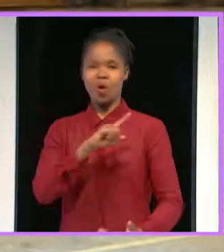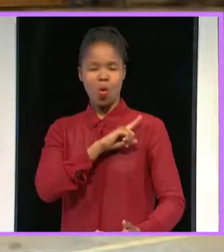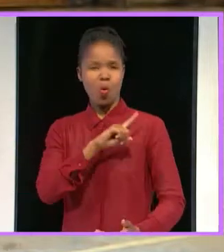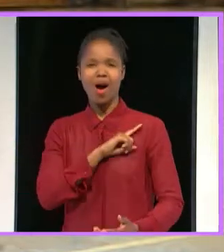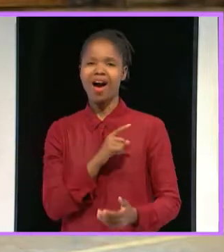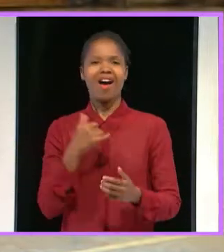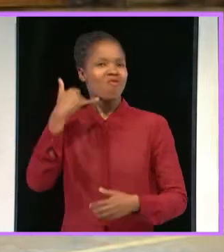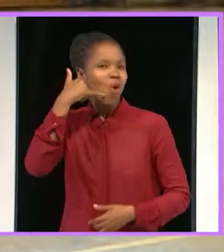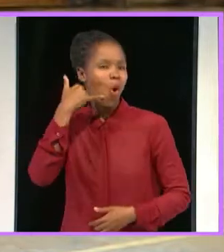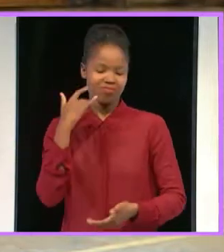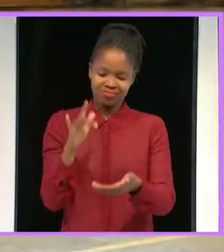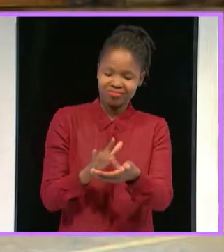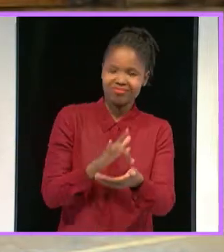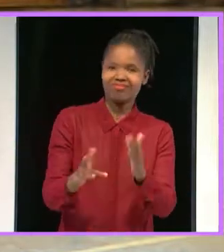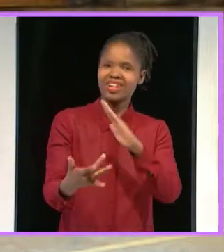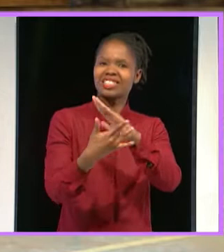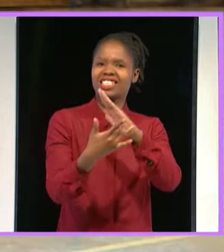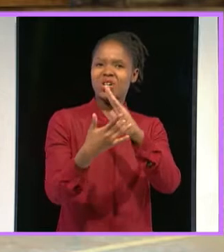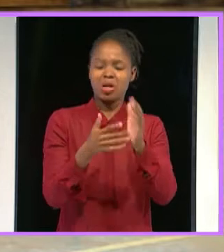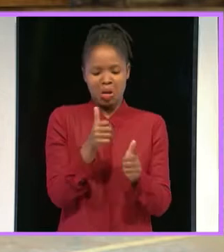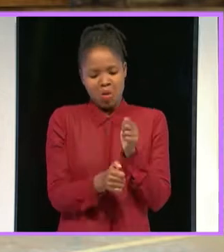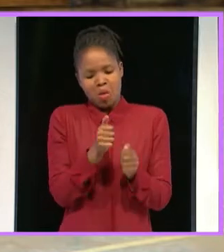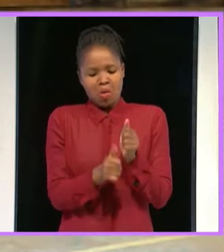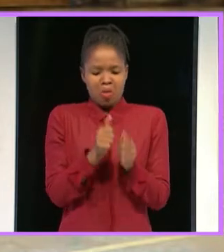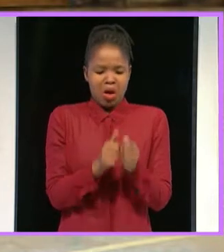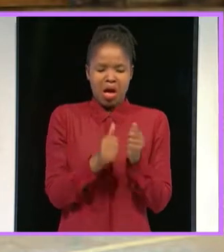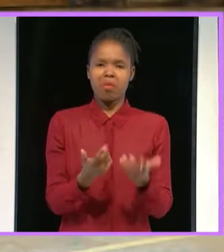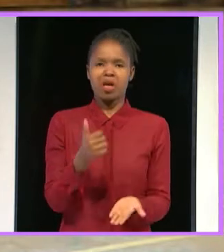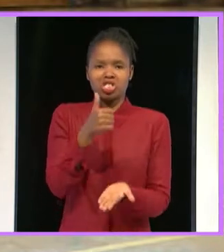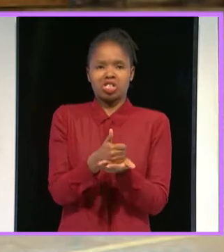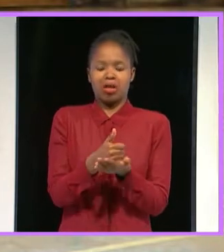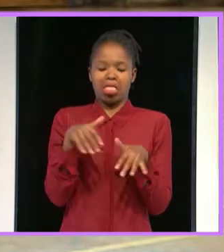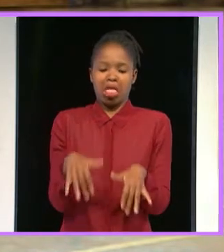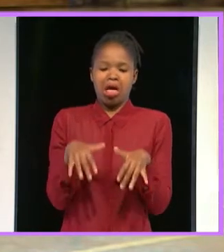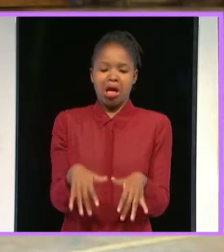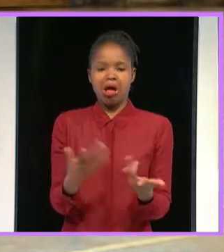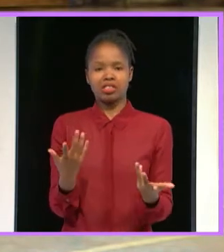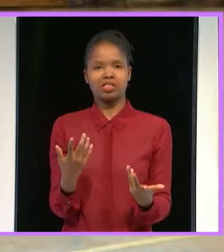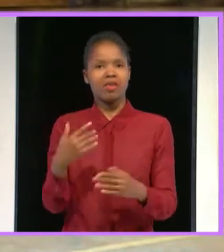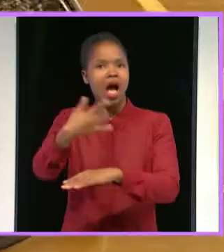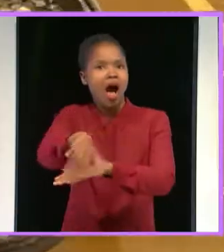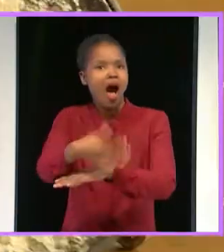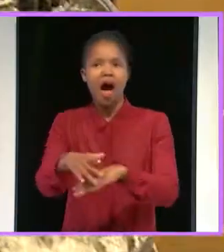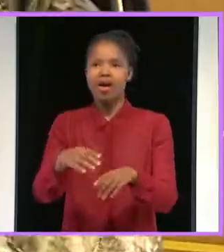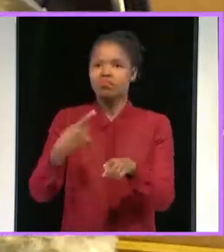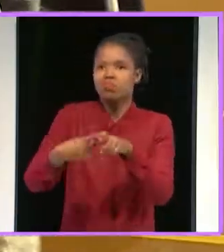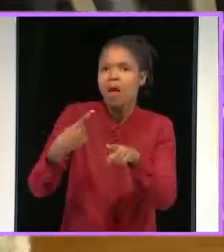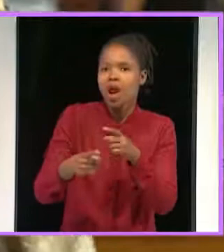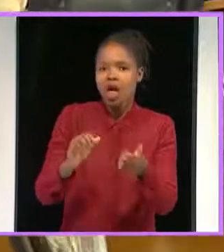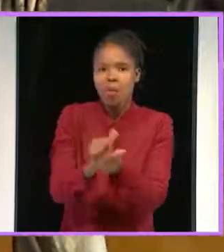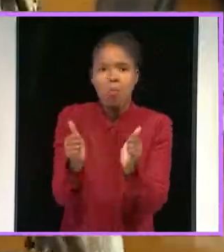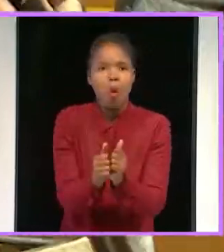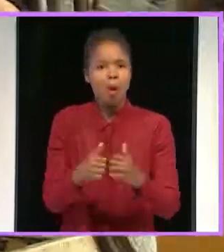of people and putting them into chairs and putting them into couches instead of giving them the opportunity to be active. That means